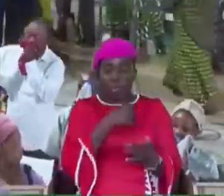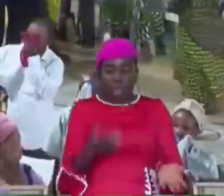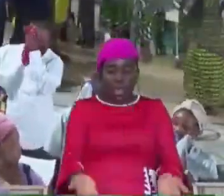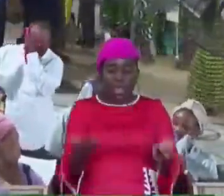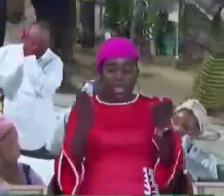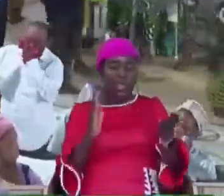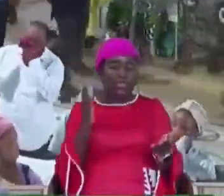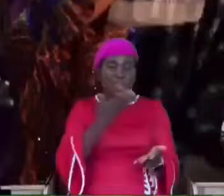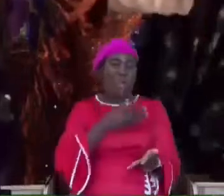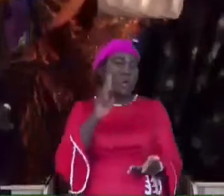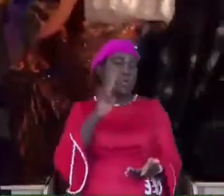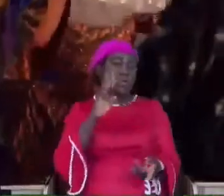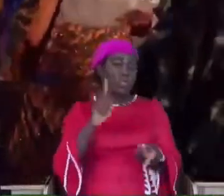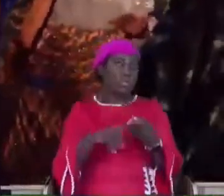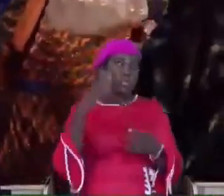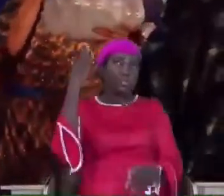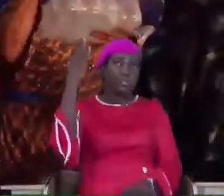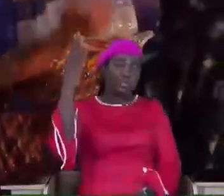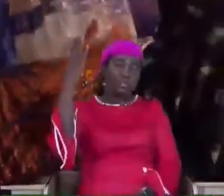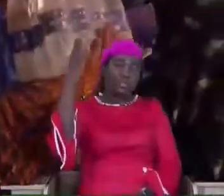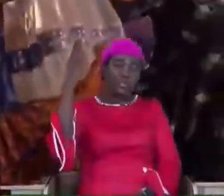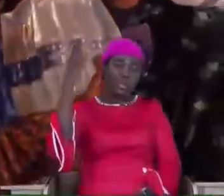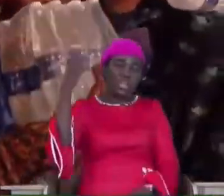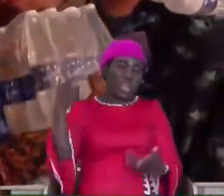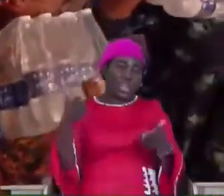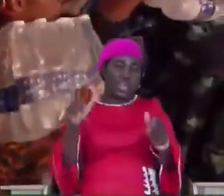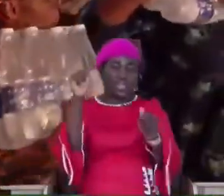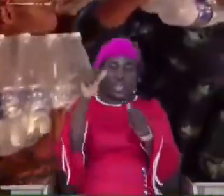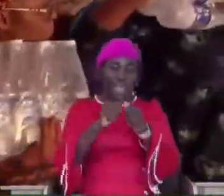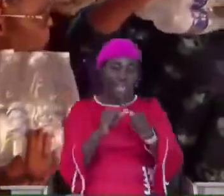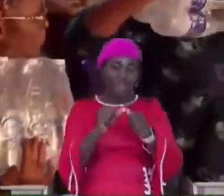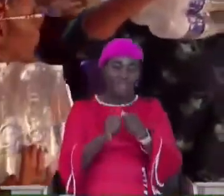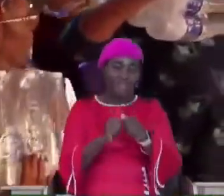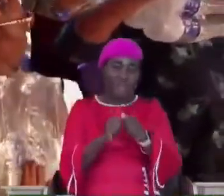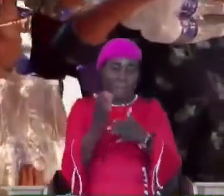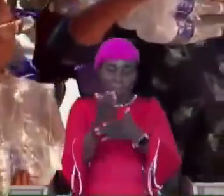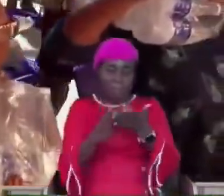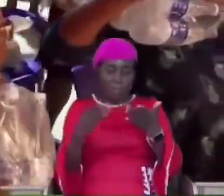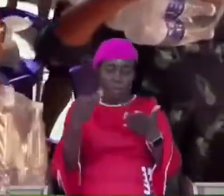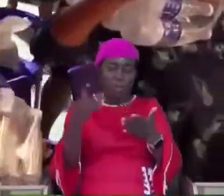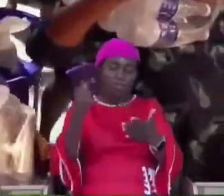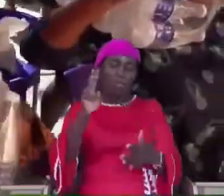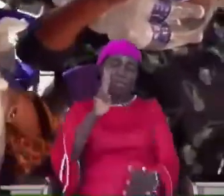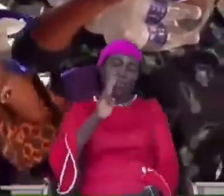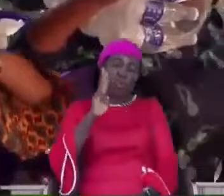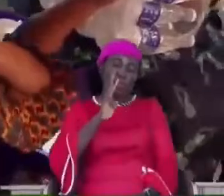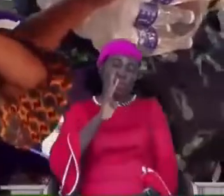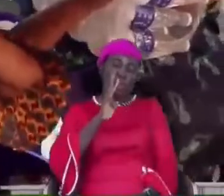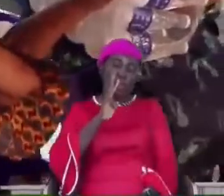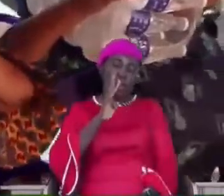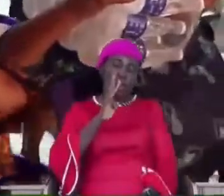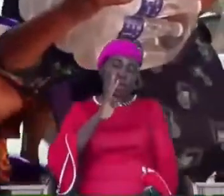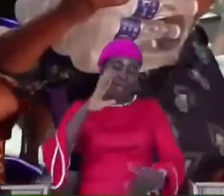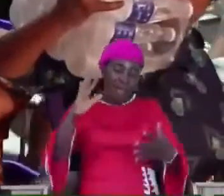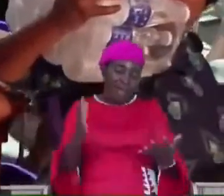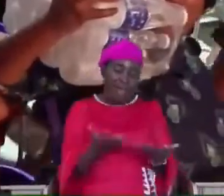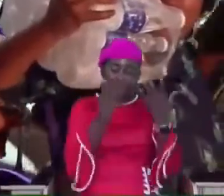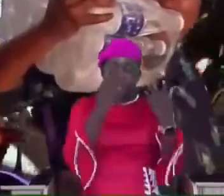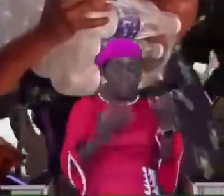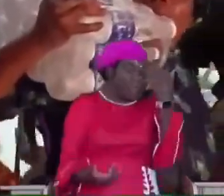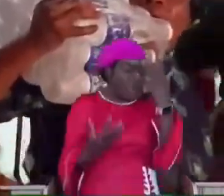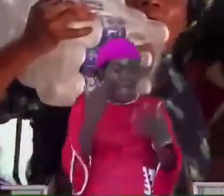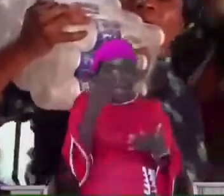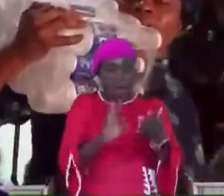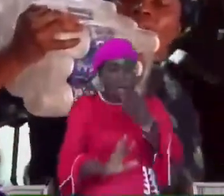manna water up to you. Let every particle of this water carry the fire of